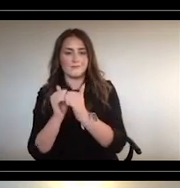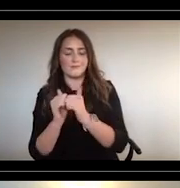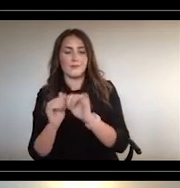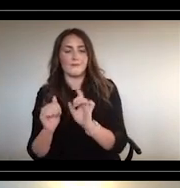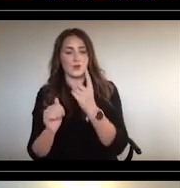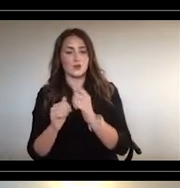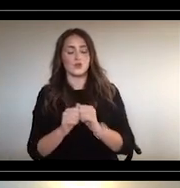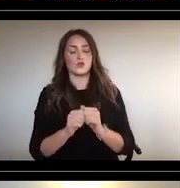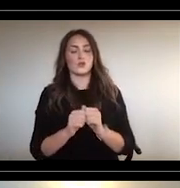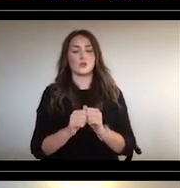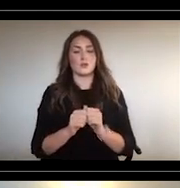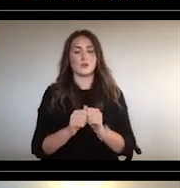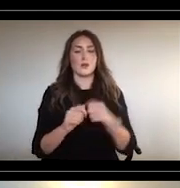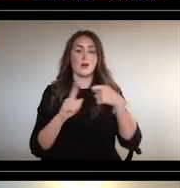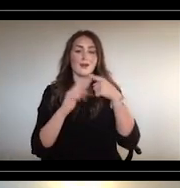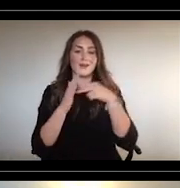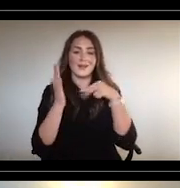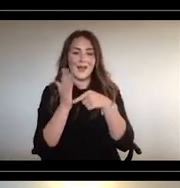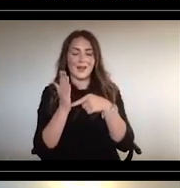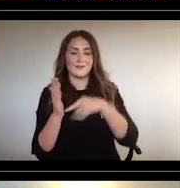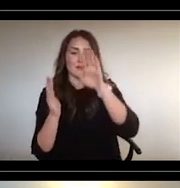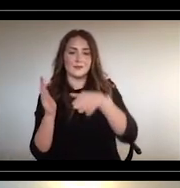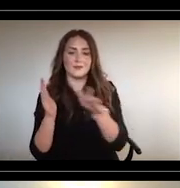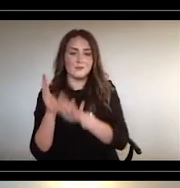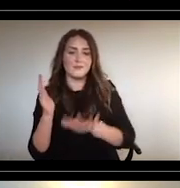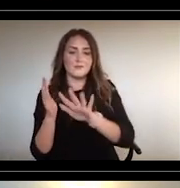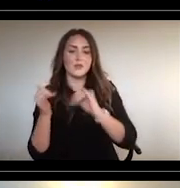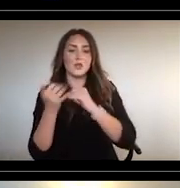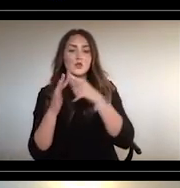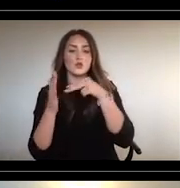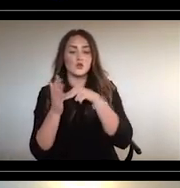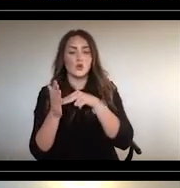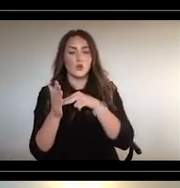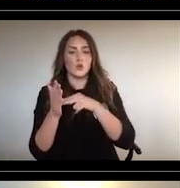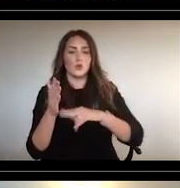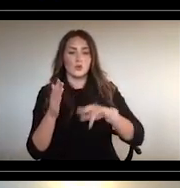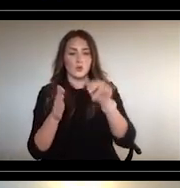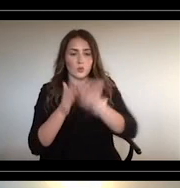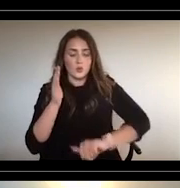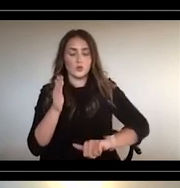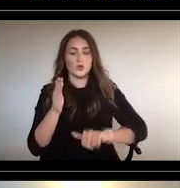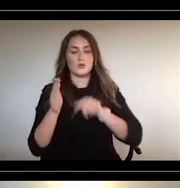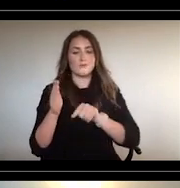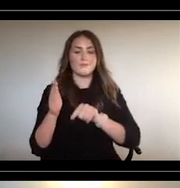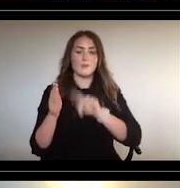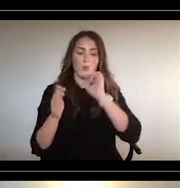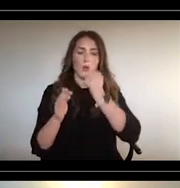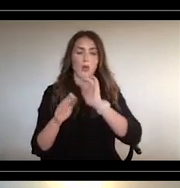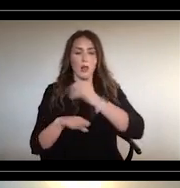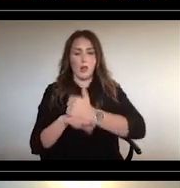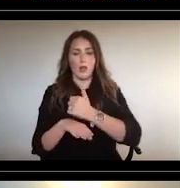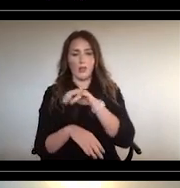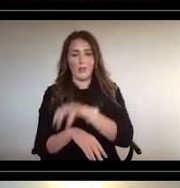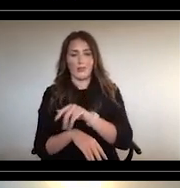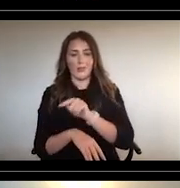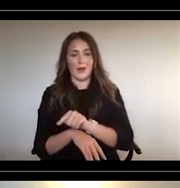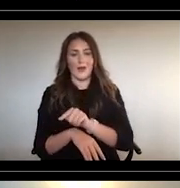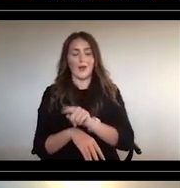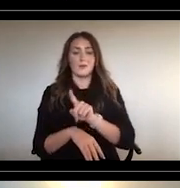Shoreham Woods, we are also proposing a car park that will provide locals with access into the Shoreham Woods Country